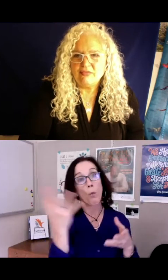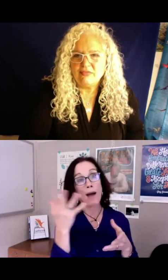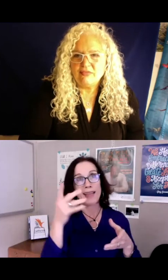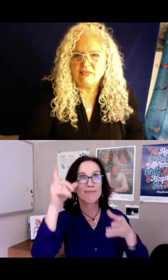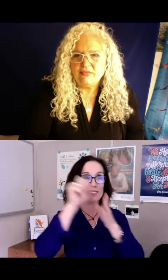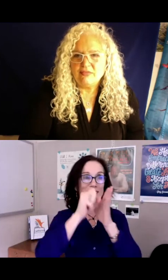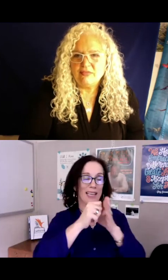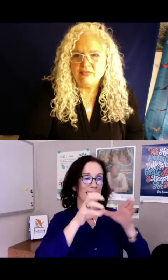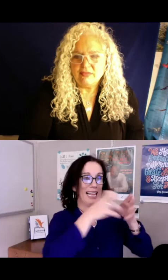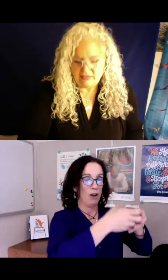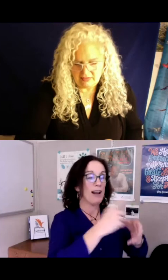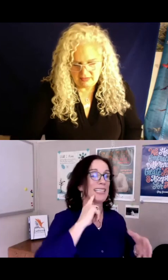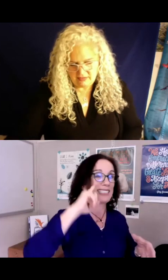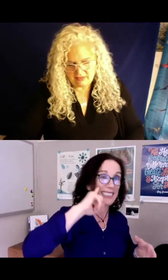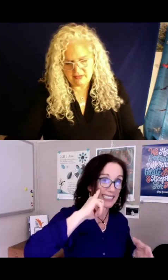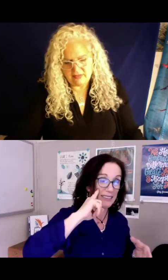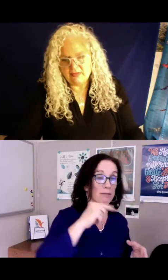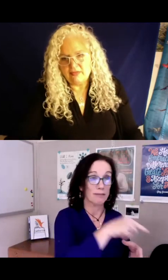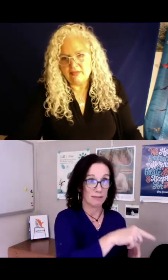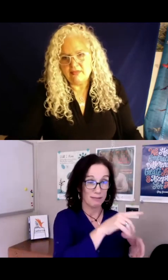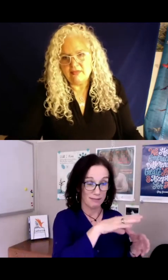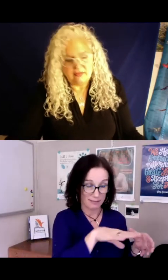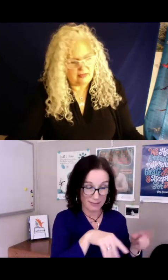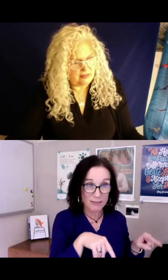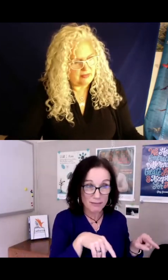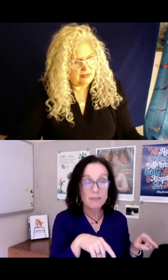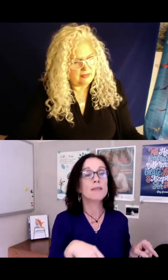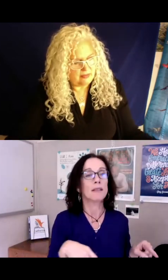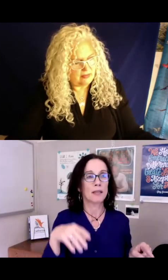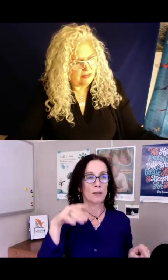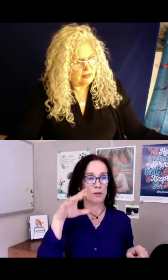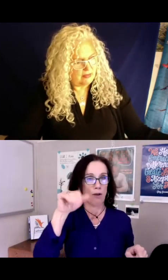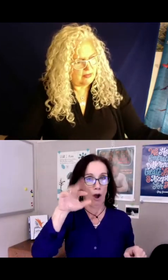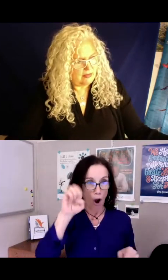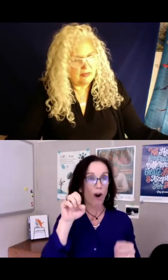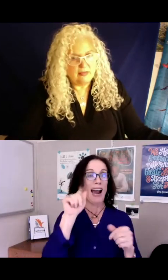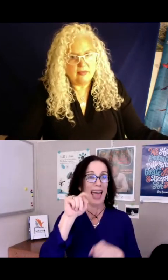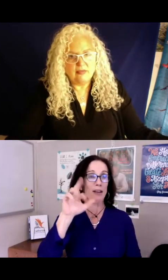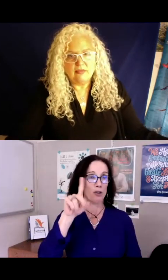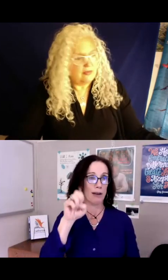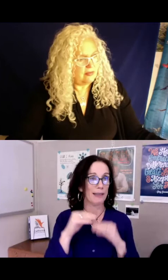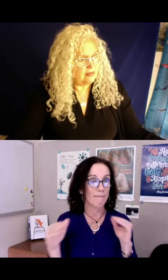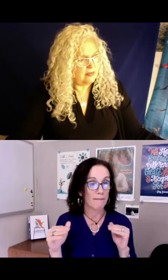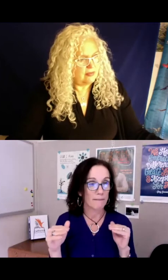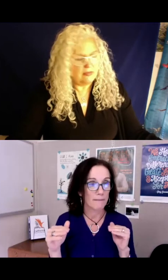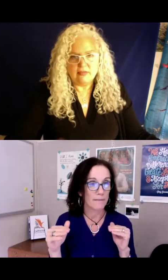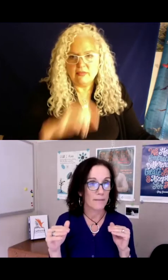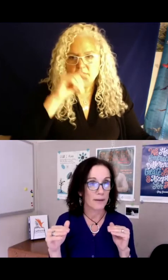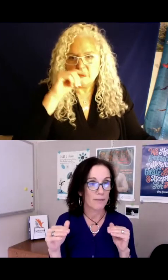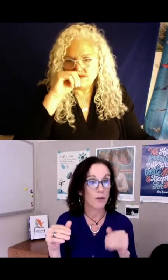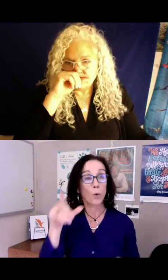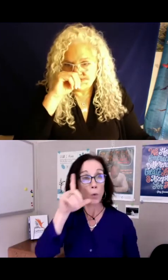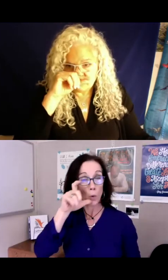Only 18% of what the state categorizes as deaf, of those children are at grade